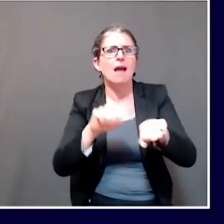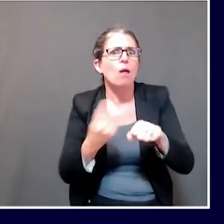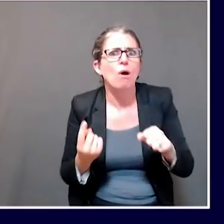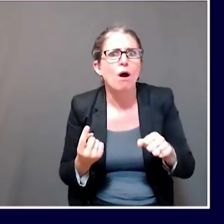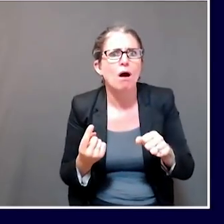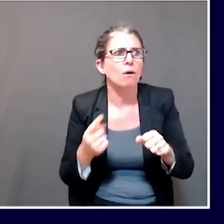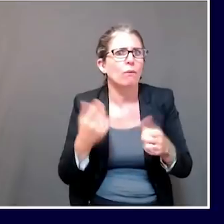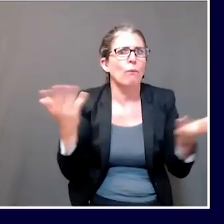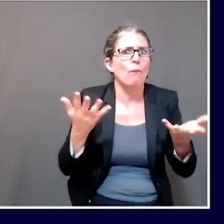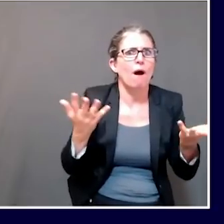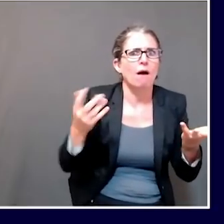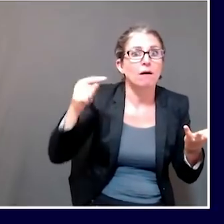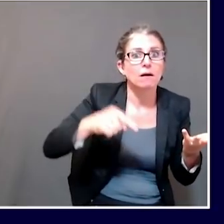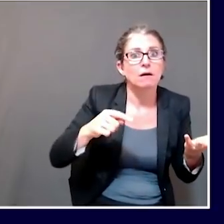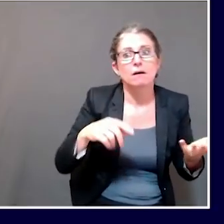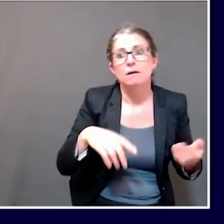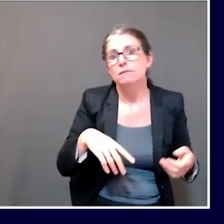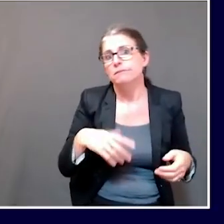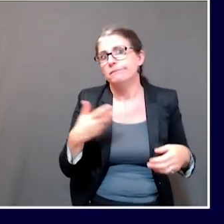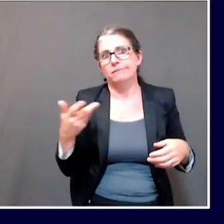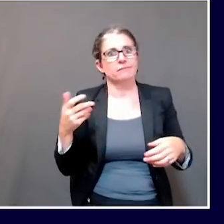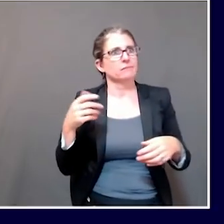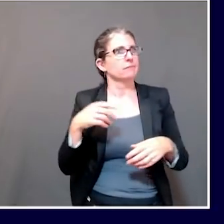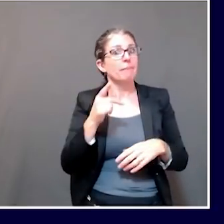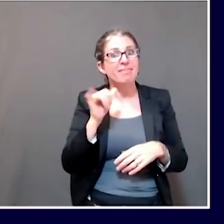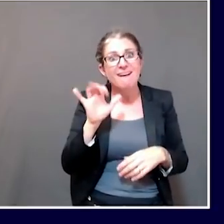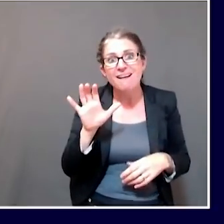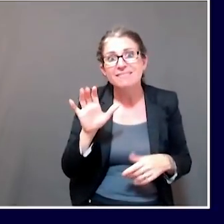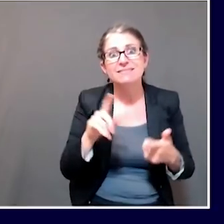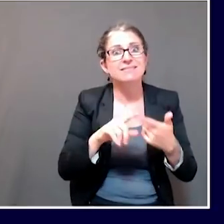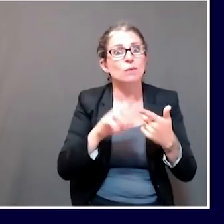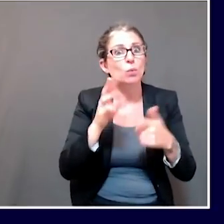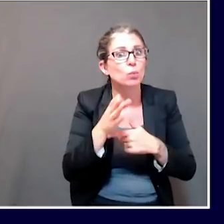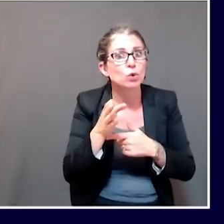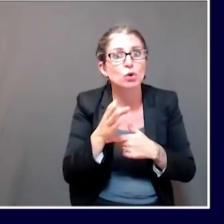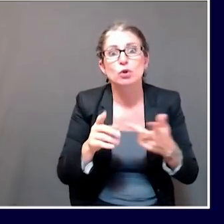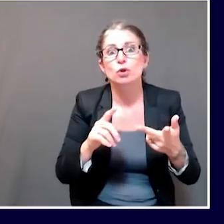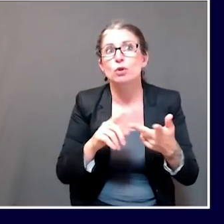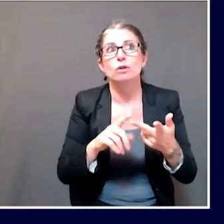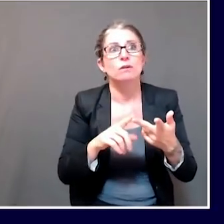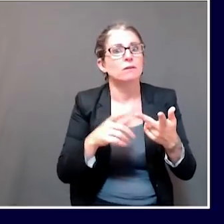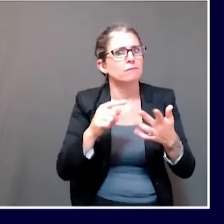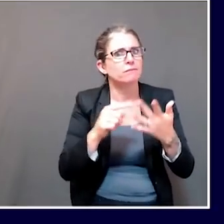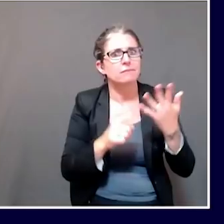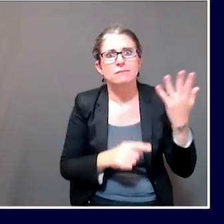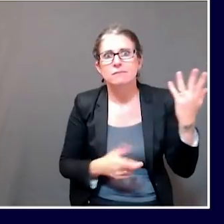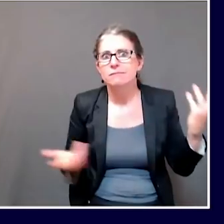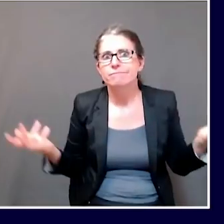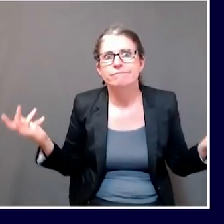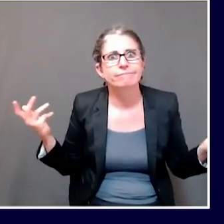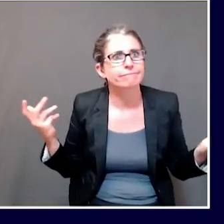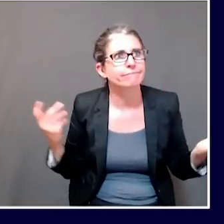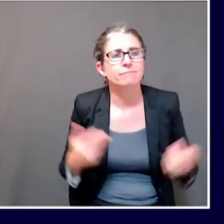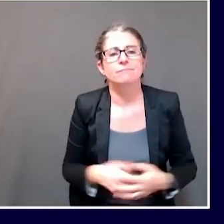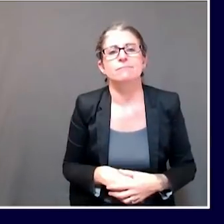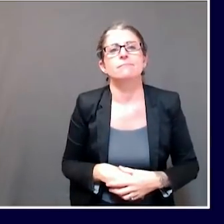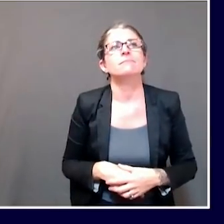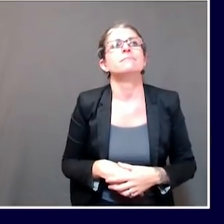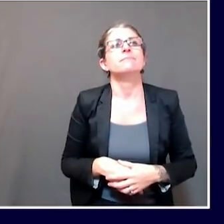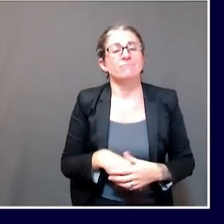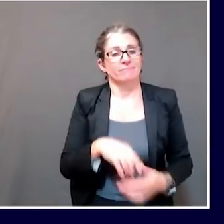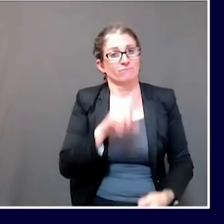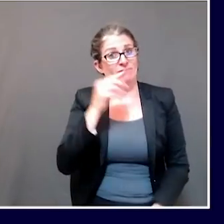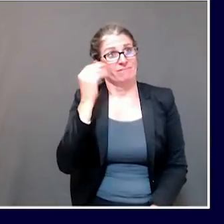infection. It's theoretically possible. There's no question about that. But practically speaking, I'm not aware